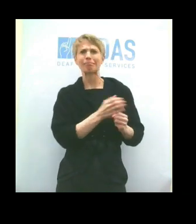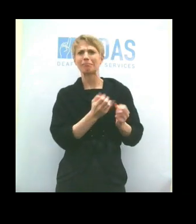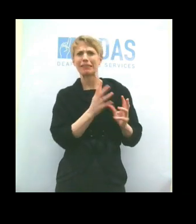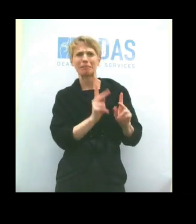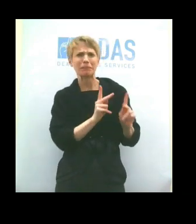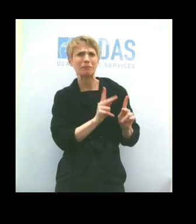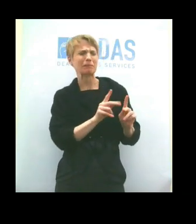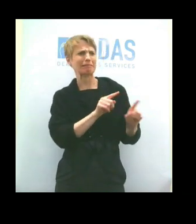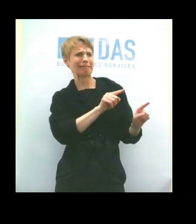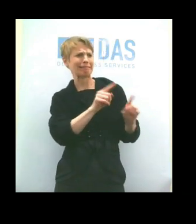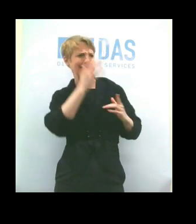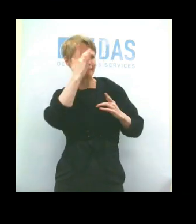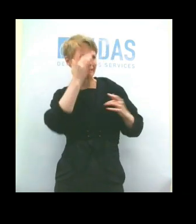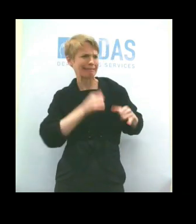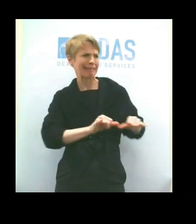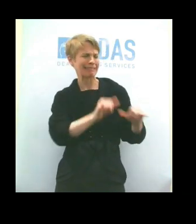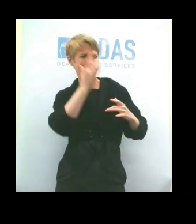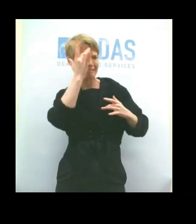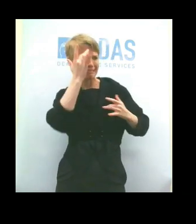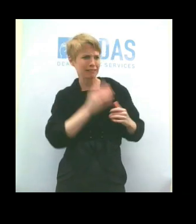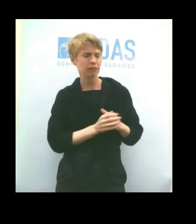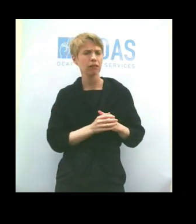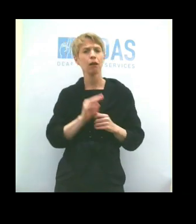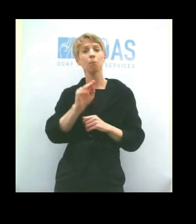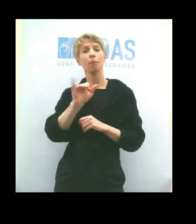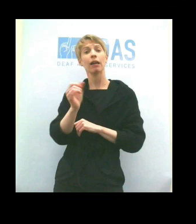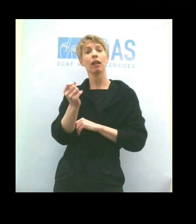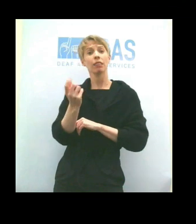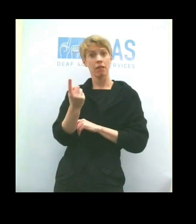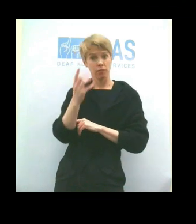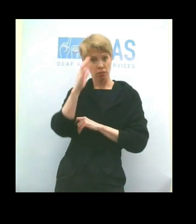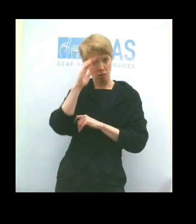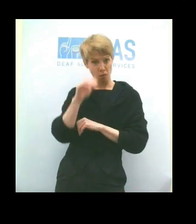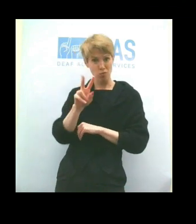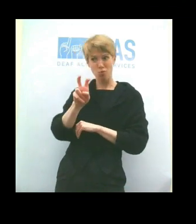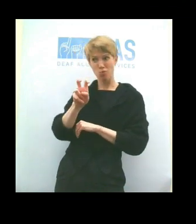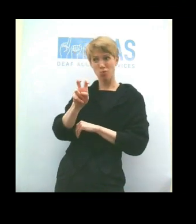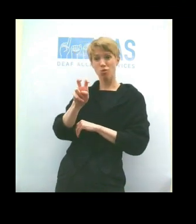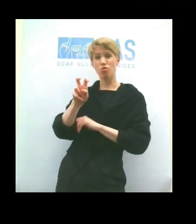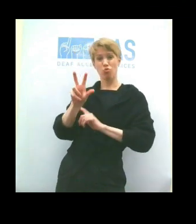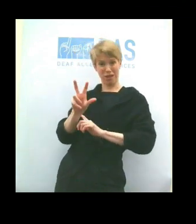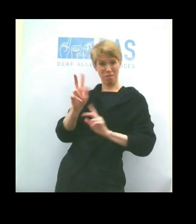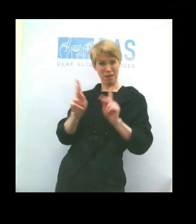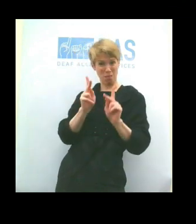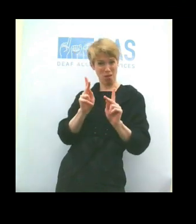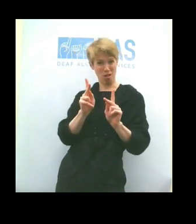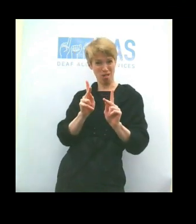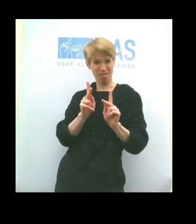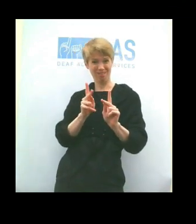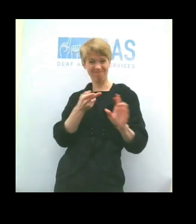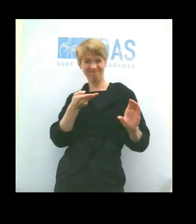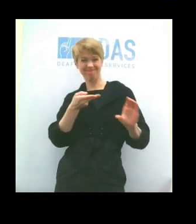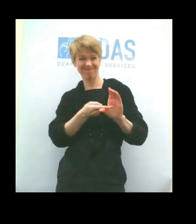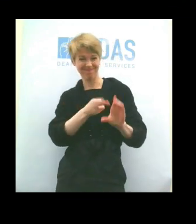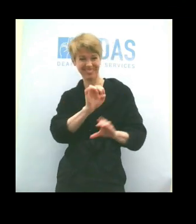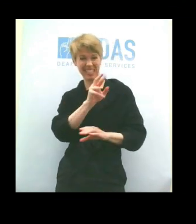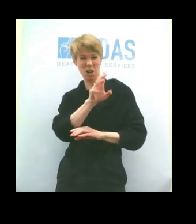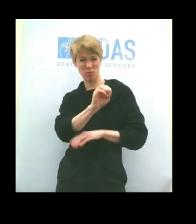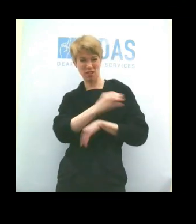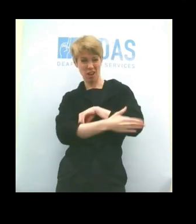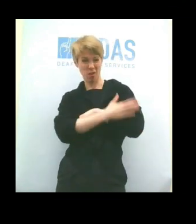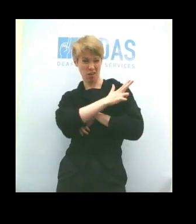were. On May 11th, there were 203 individuals that were admitted to an Erie County hospital for